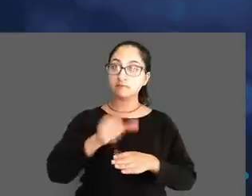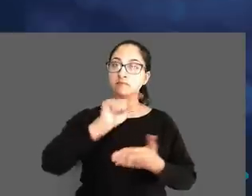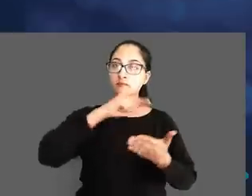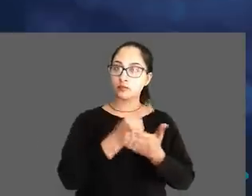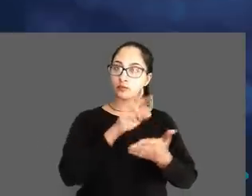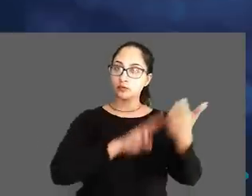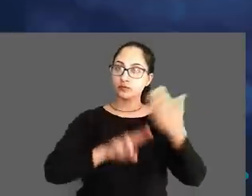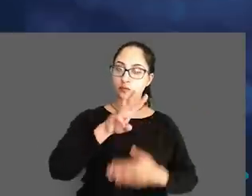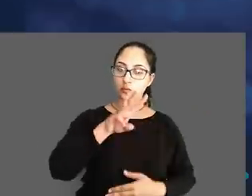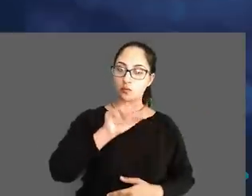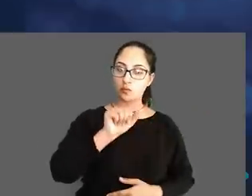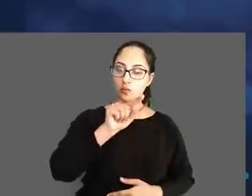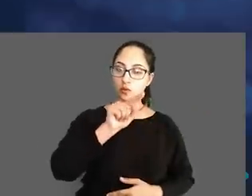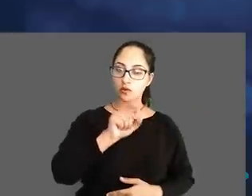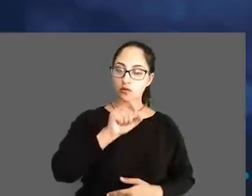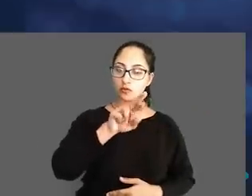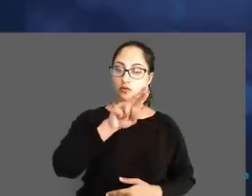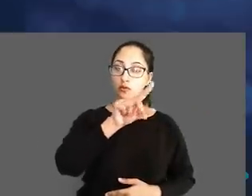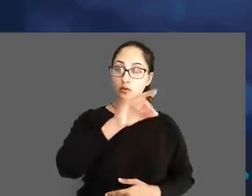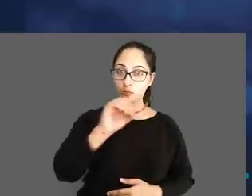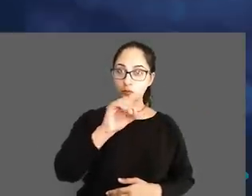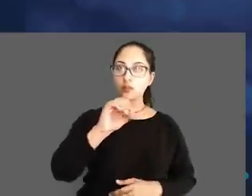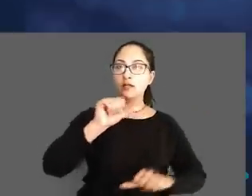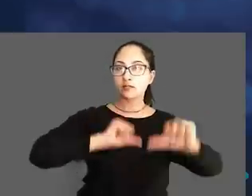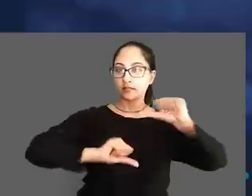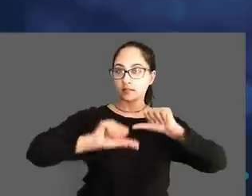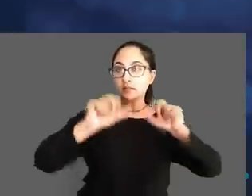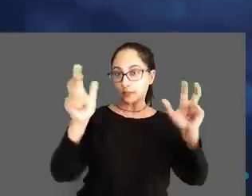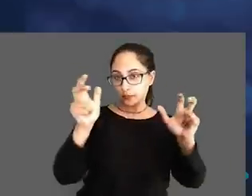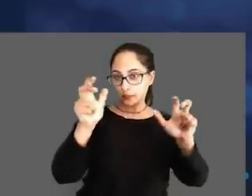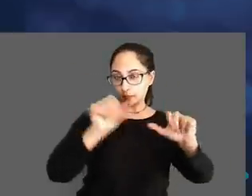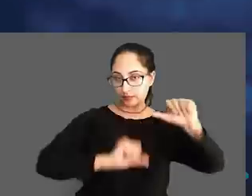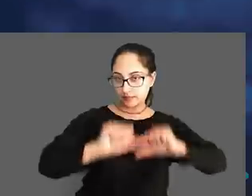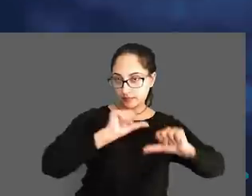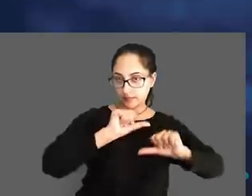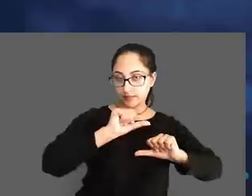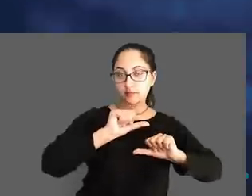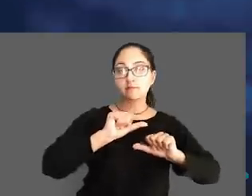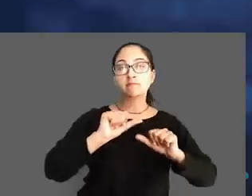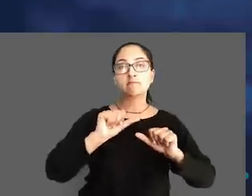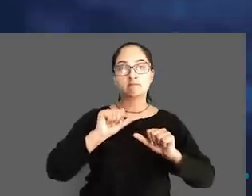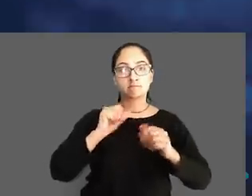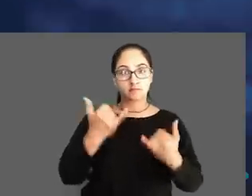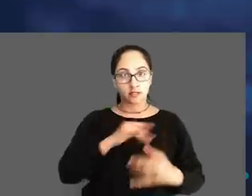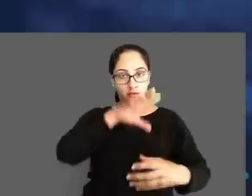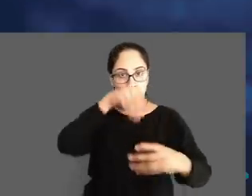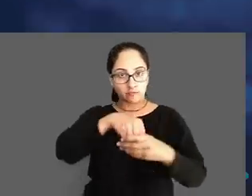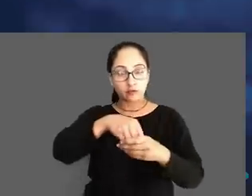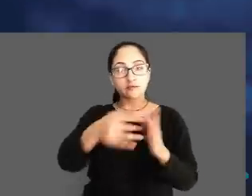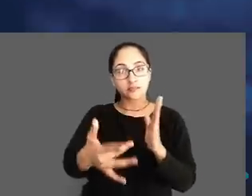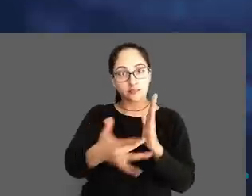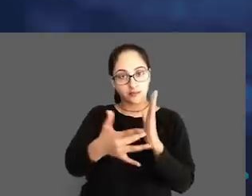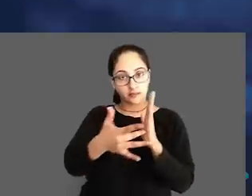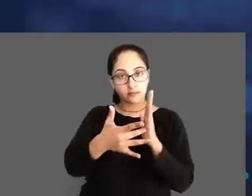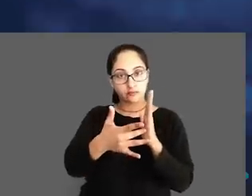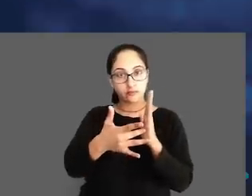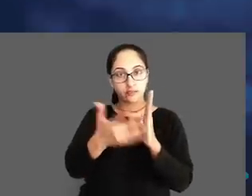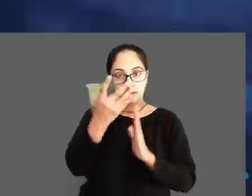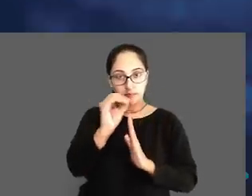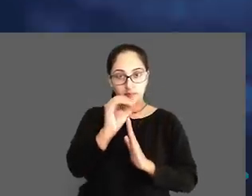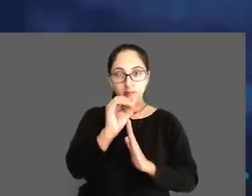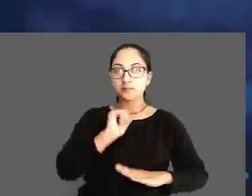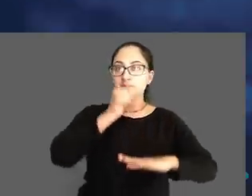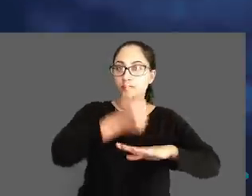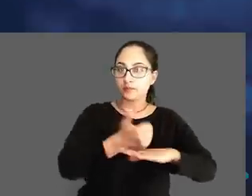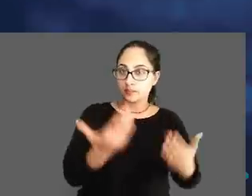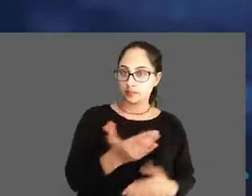Hussein graduated from the University of Waterloo in computer science and currently leads technology efforts for Besurance, an insurtech startup